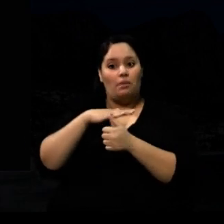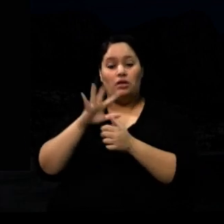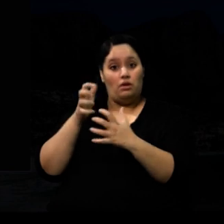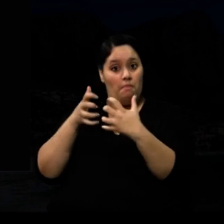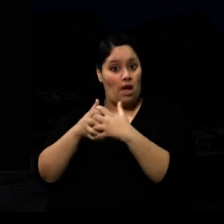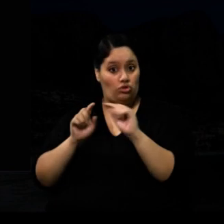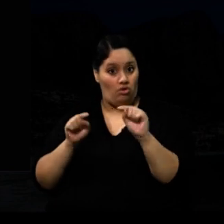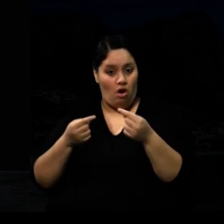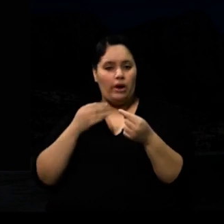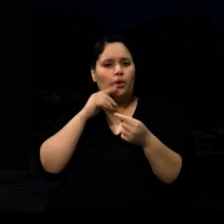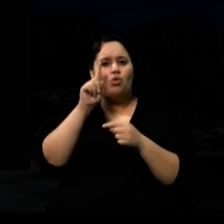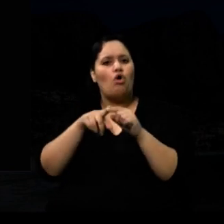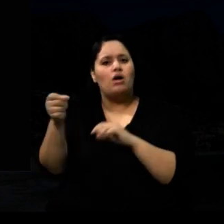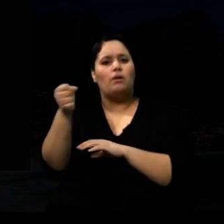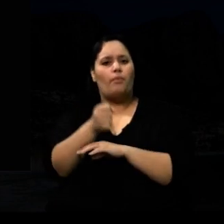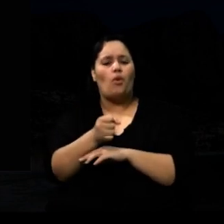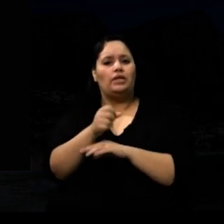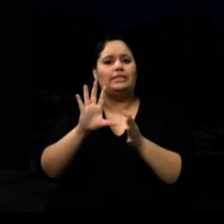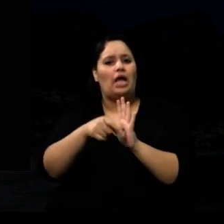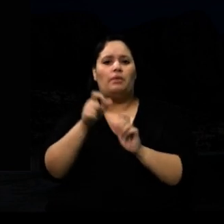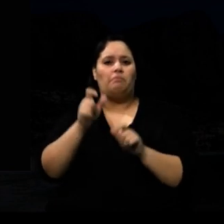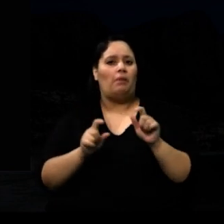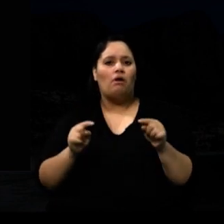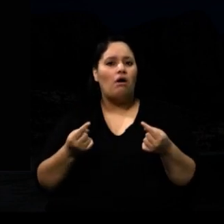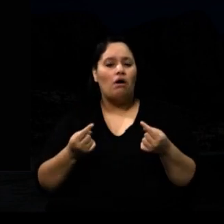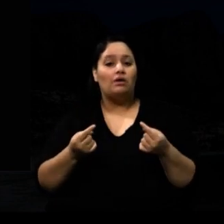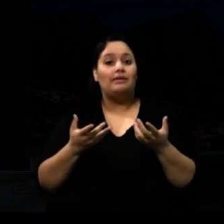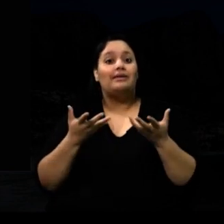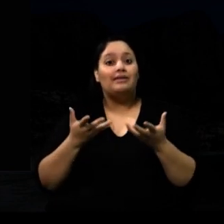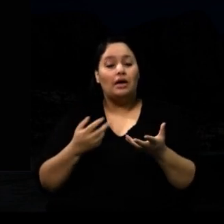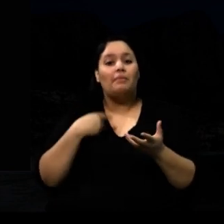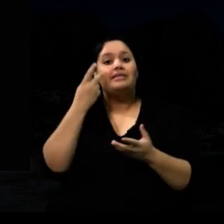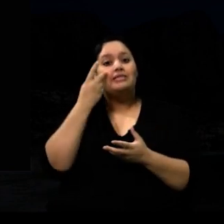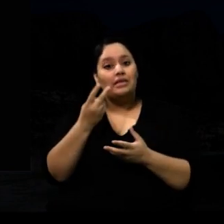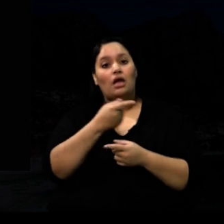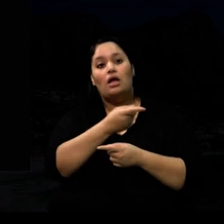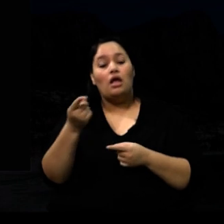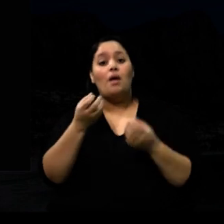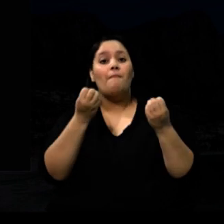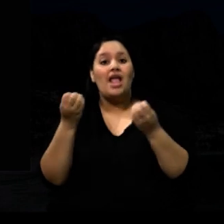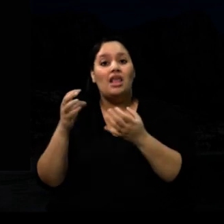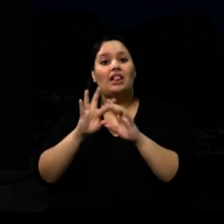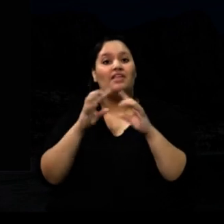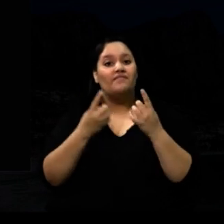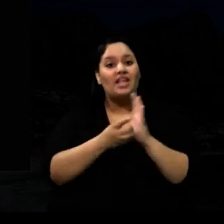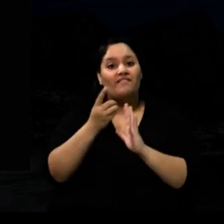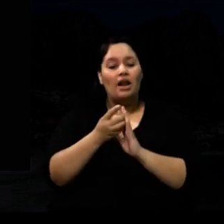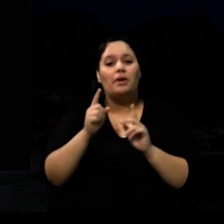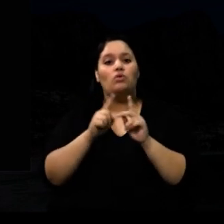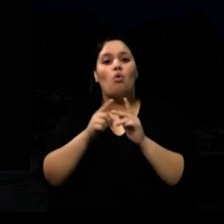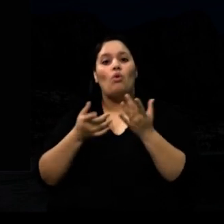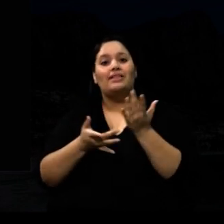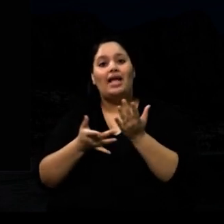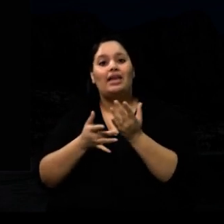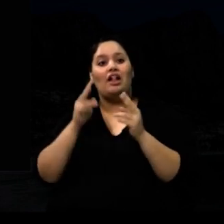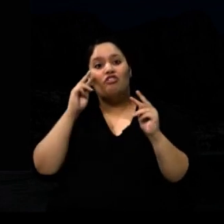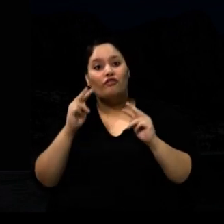you cannot appoint people in that position. And I have seen a lot of development from a technical point of